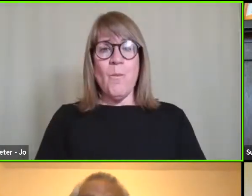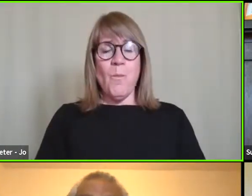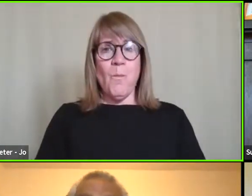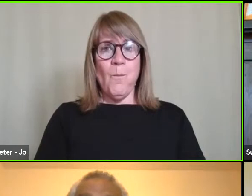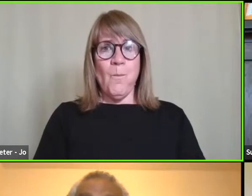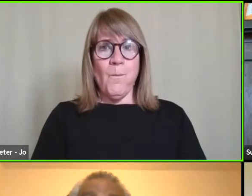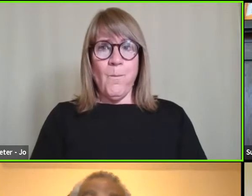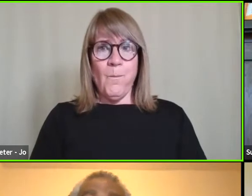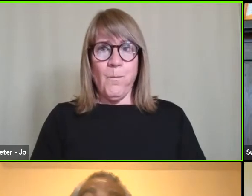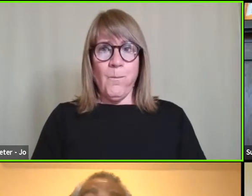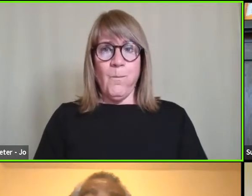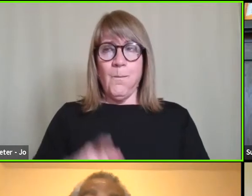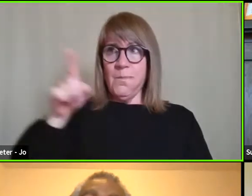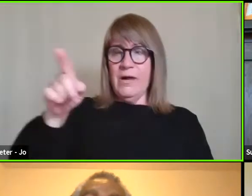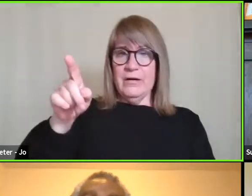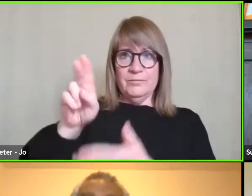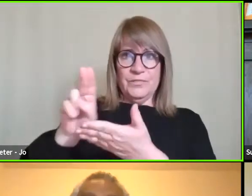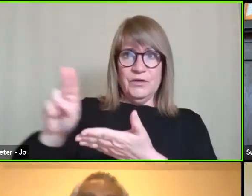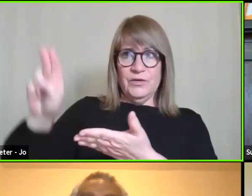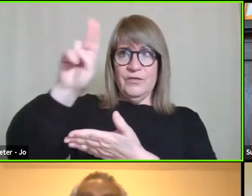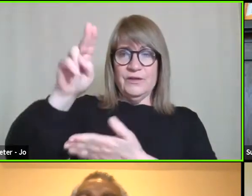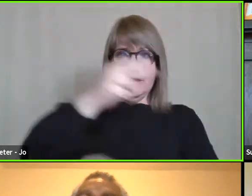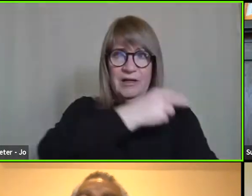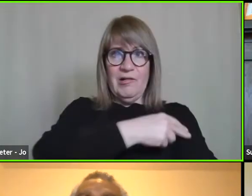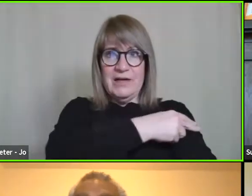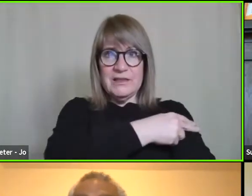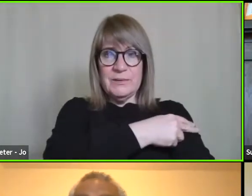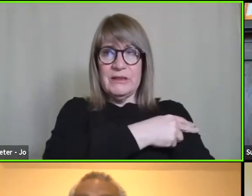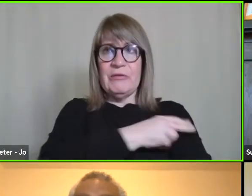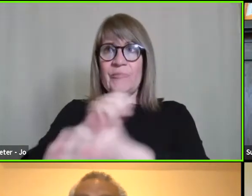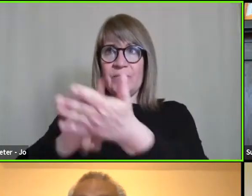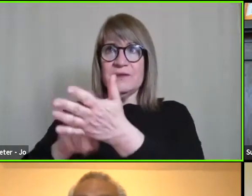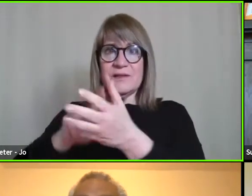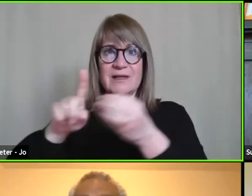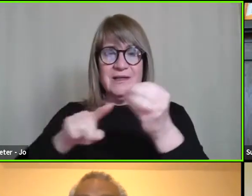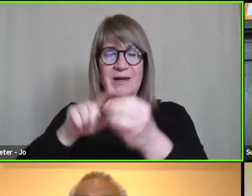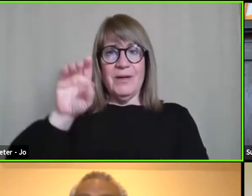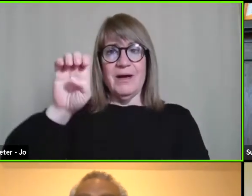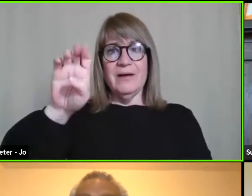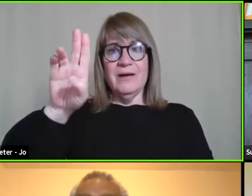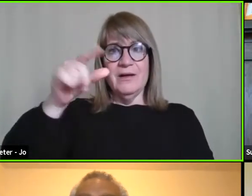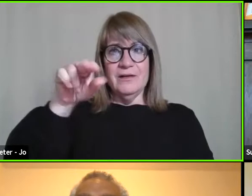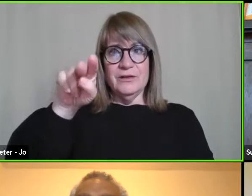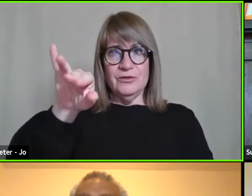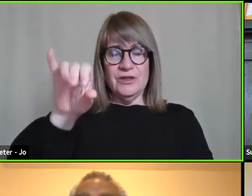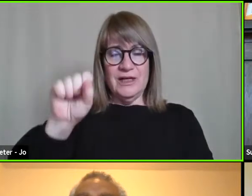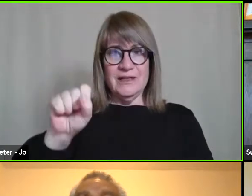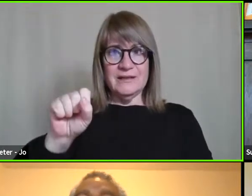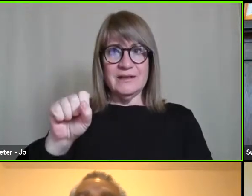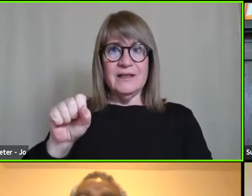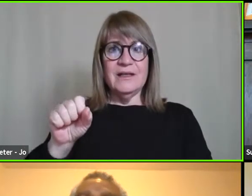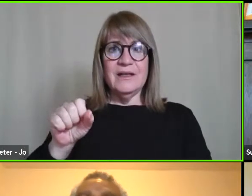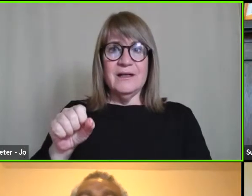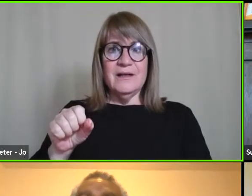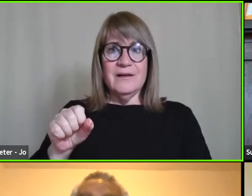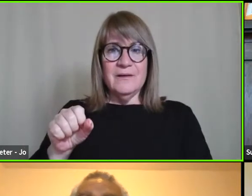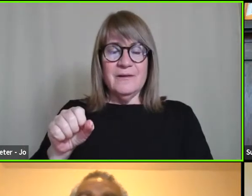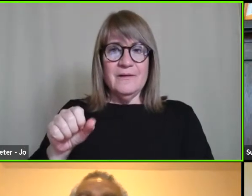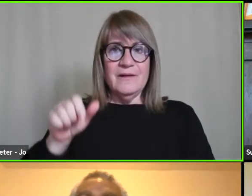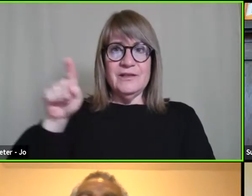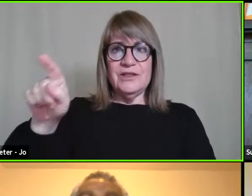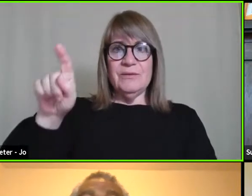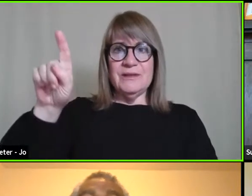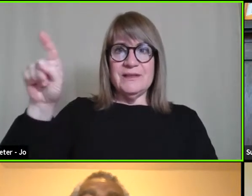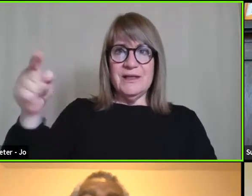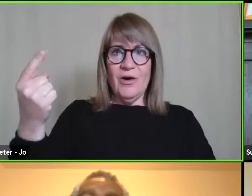the at the university at the hospital around eugenics and that she was the only individual in that conversation that had been privy